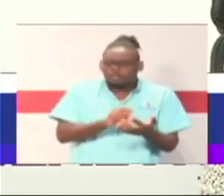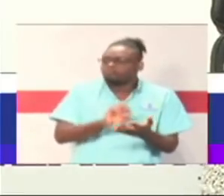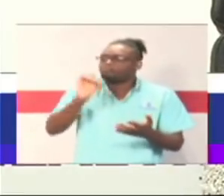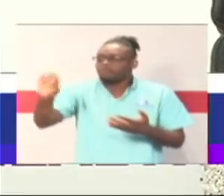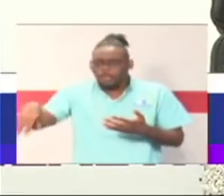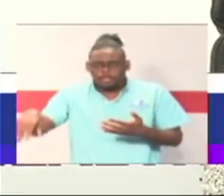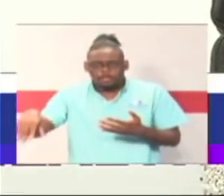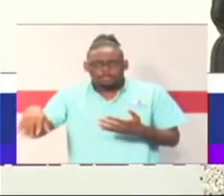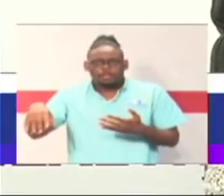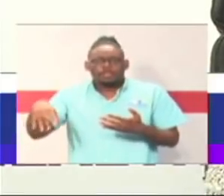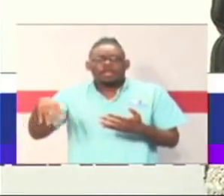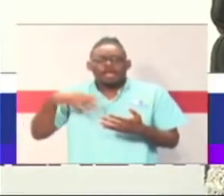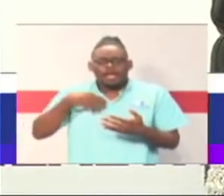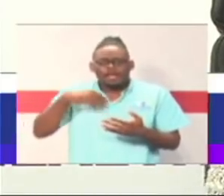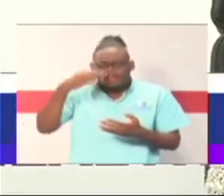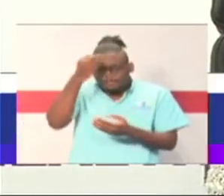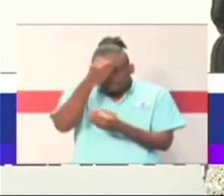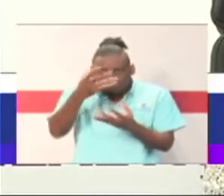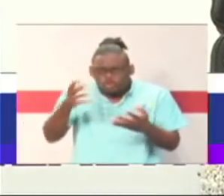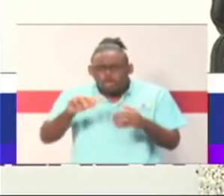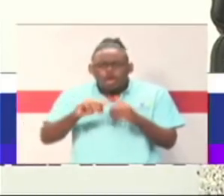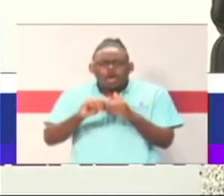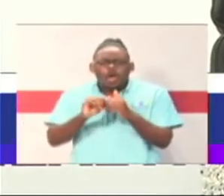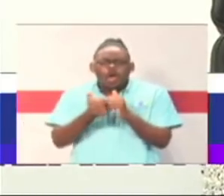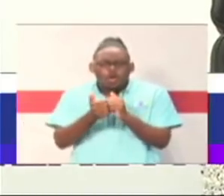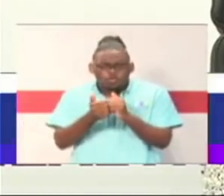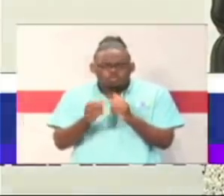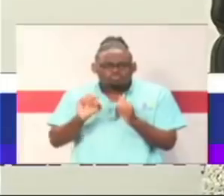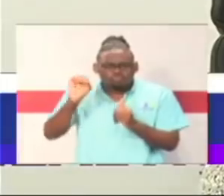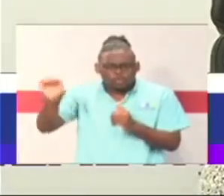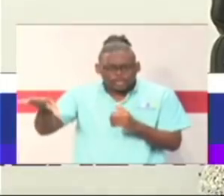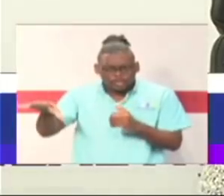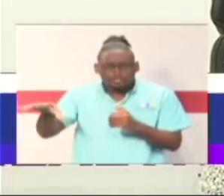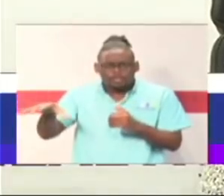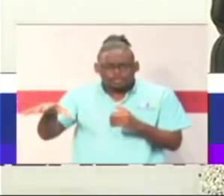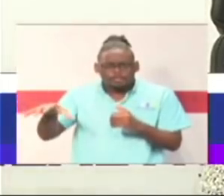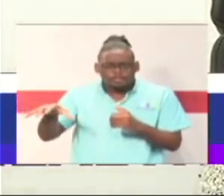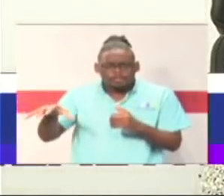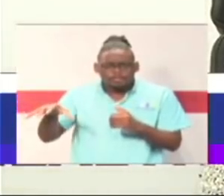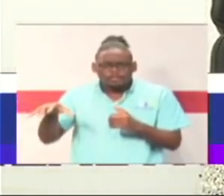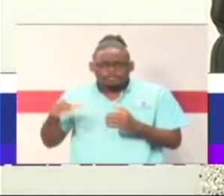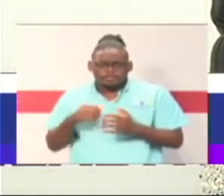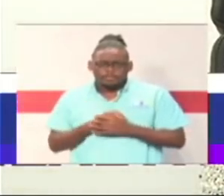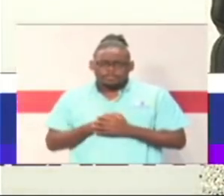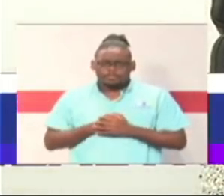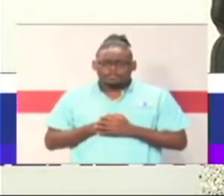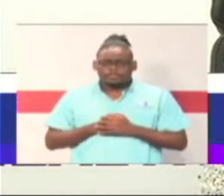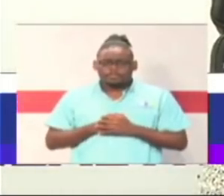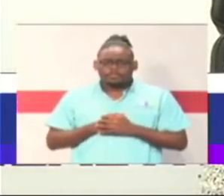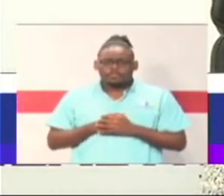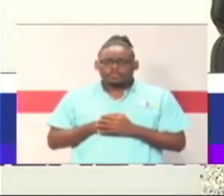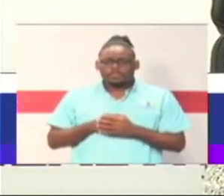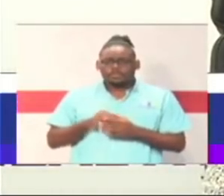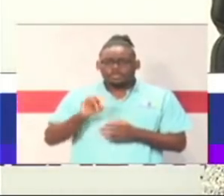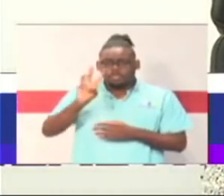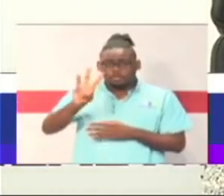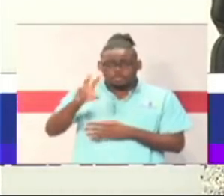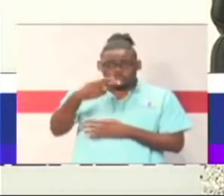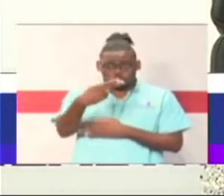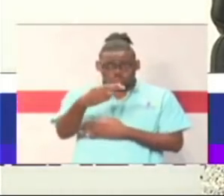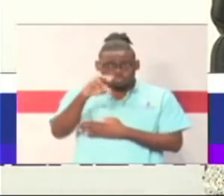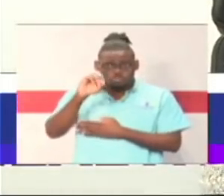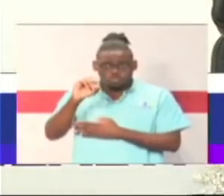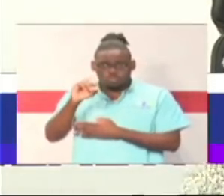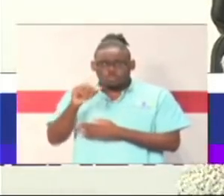on the details of the disposal of the medical waste, which we can confirm is done under WHO infection prevention and control